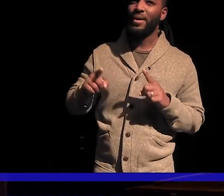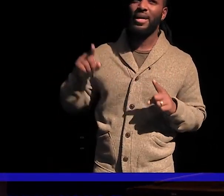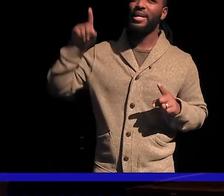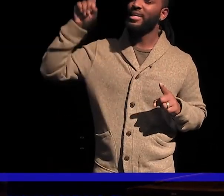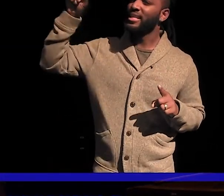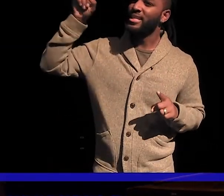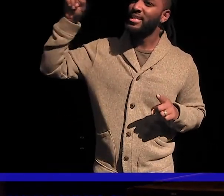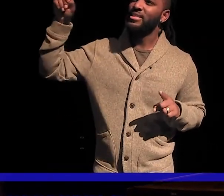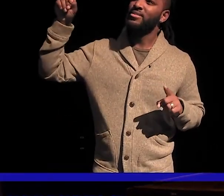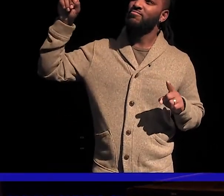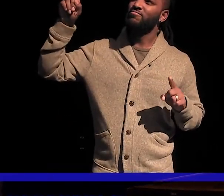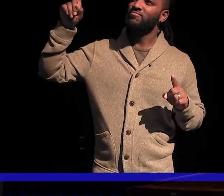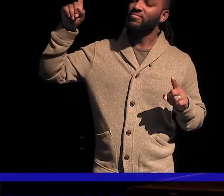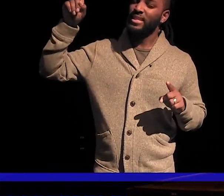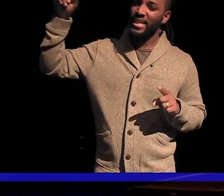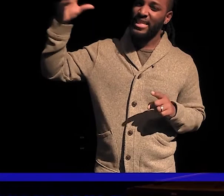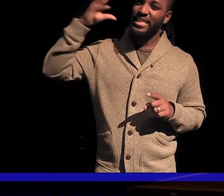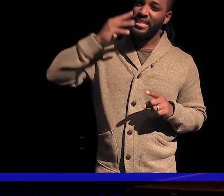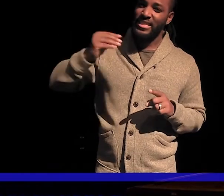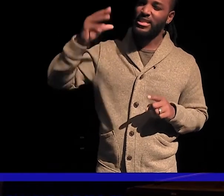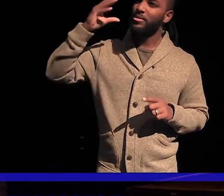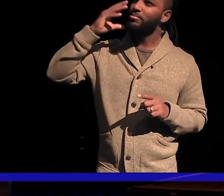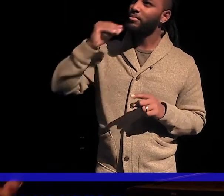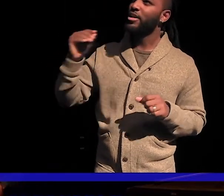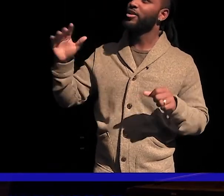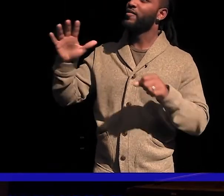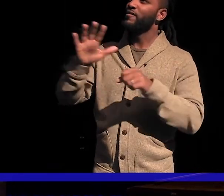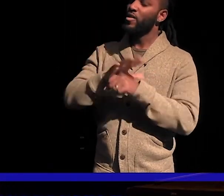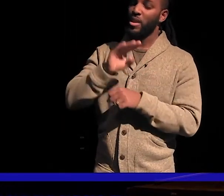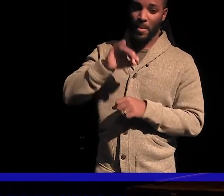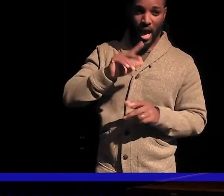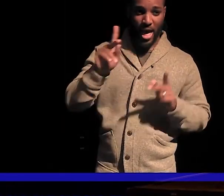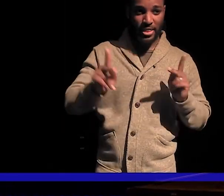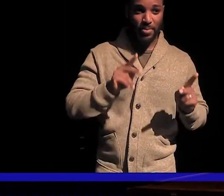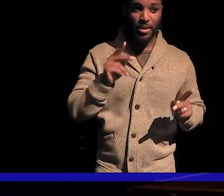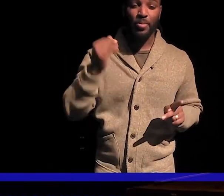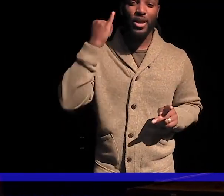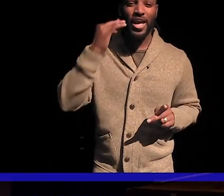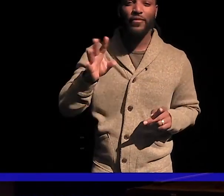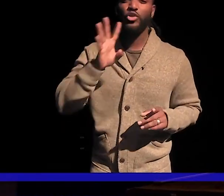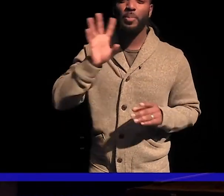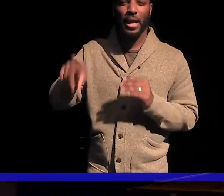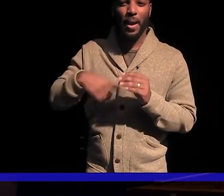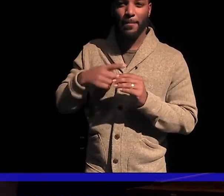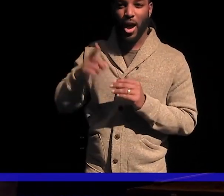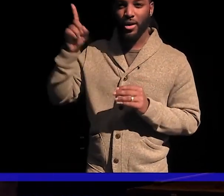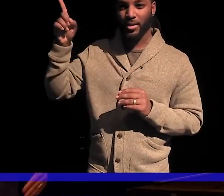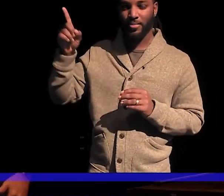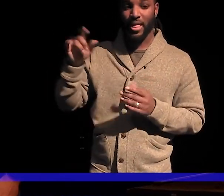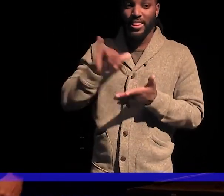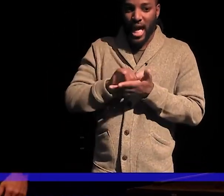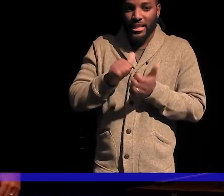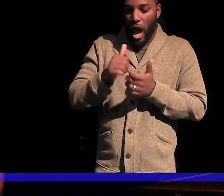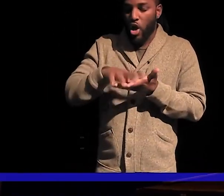is experienced, has been experienced fully by the people that speak about Him. How do you think they got to know